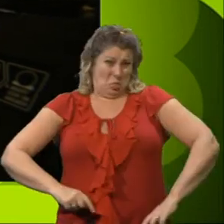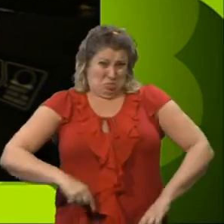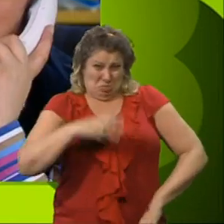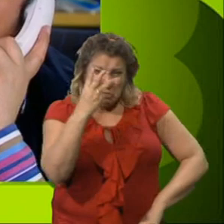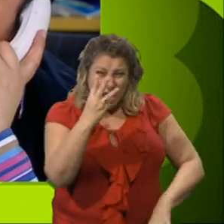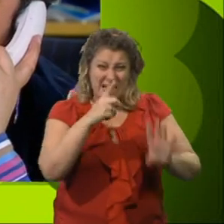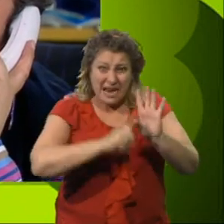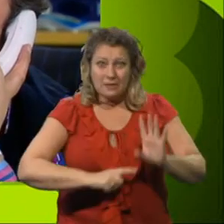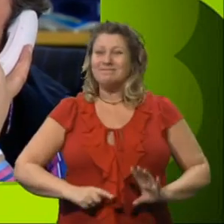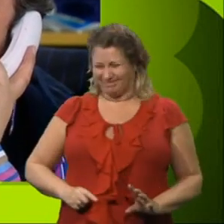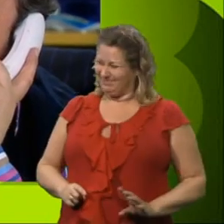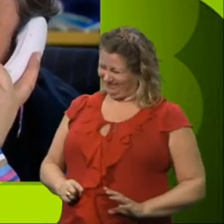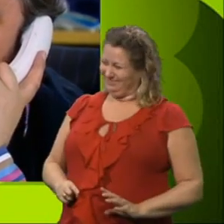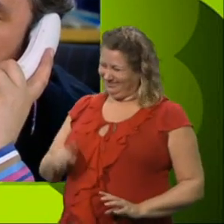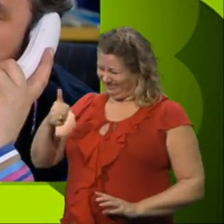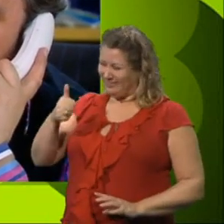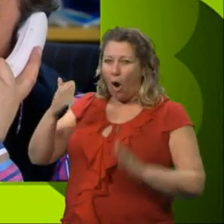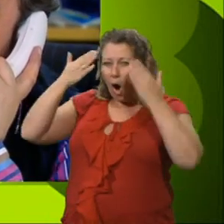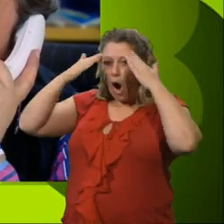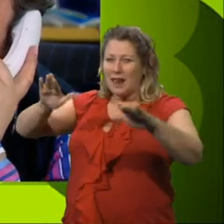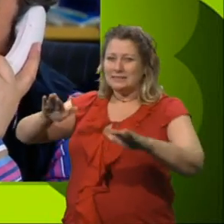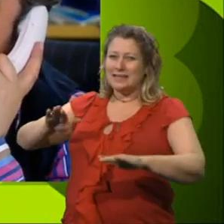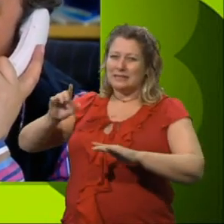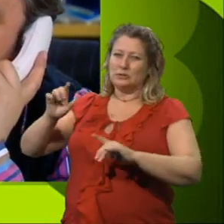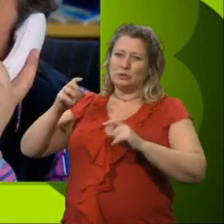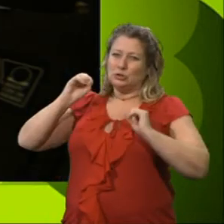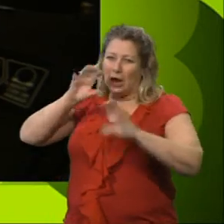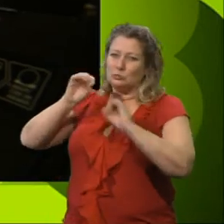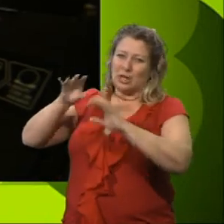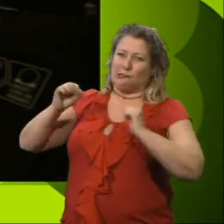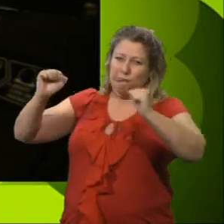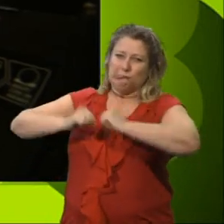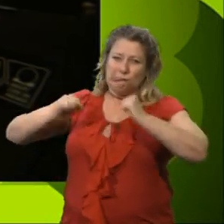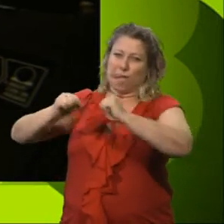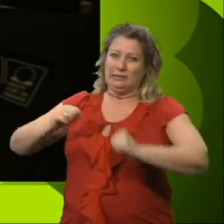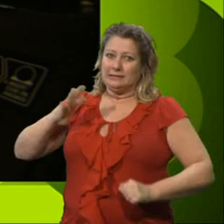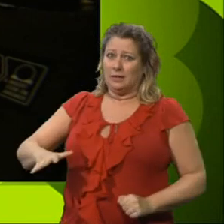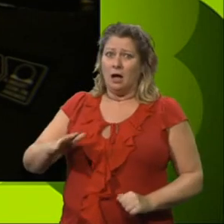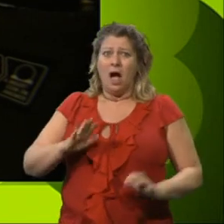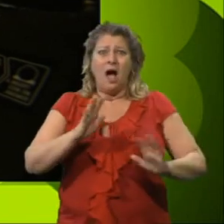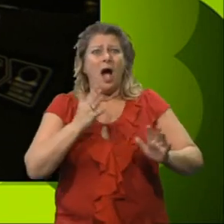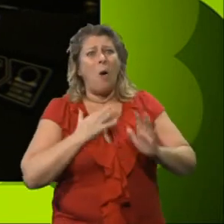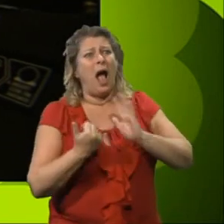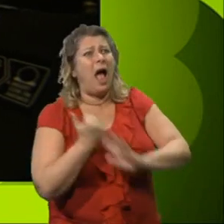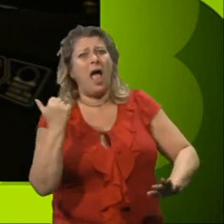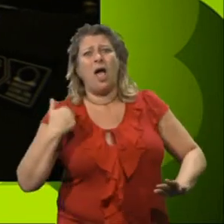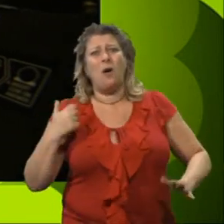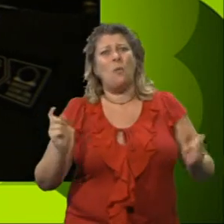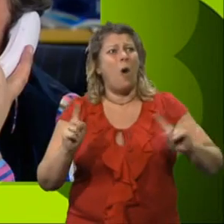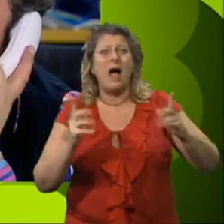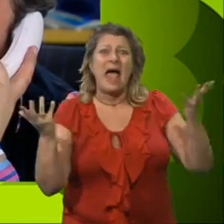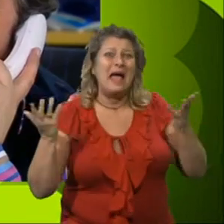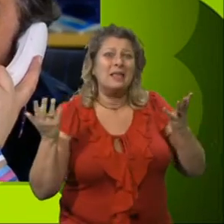3 years? Think of it as a long holiday with lots of shouting and physical effort. Please, is there anything I can do to get out of it?